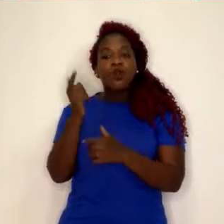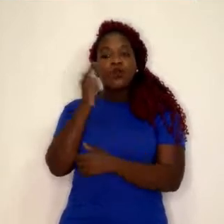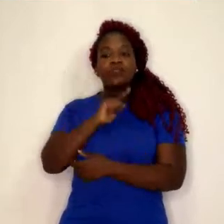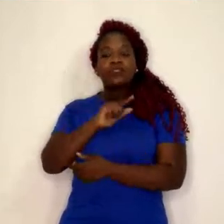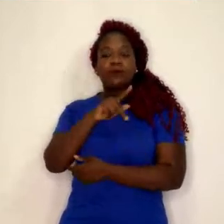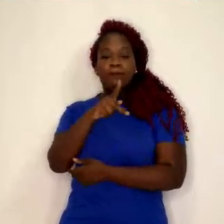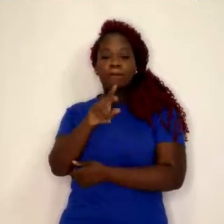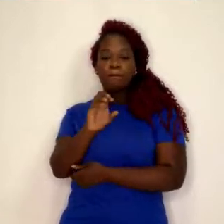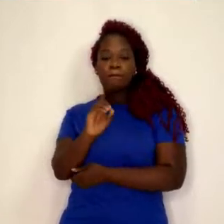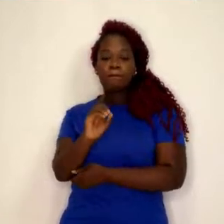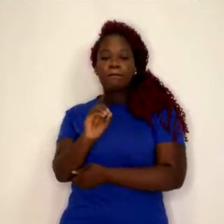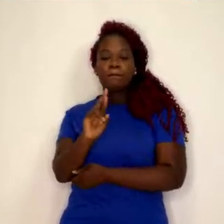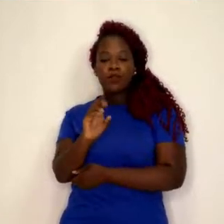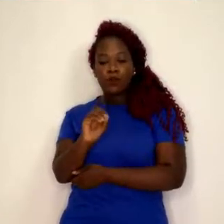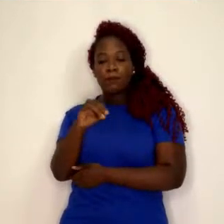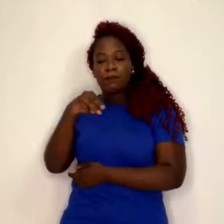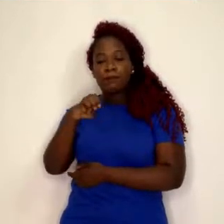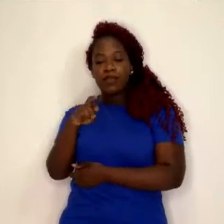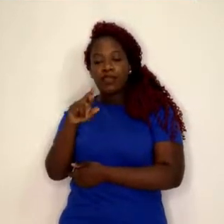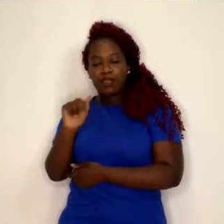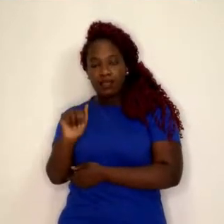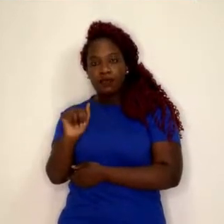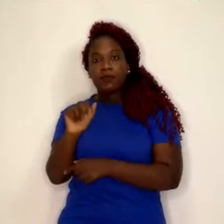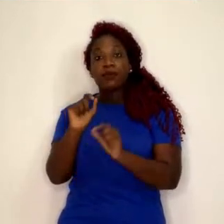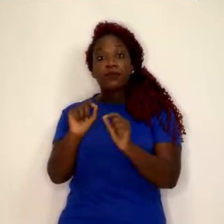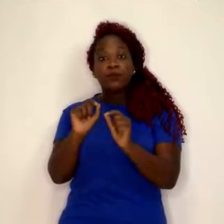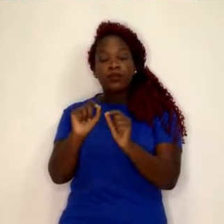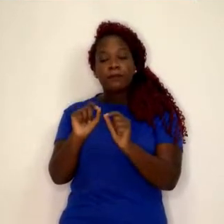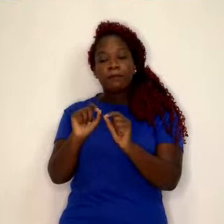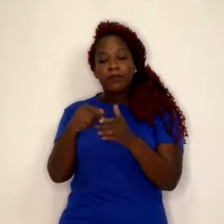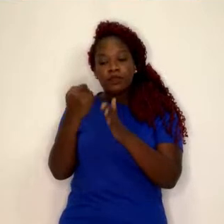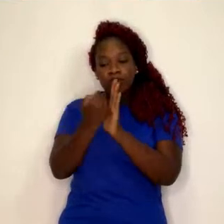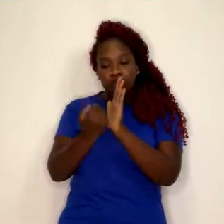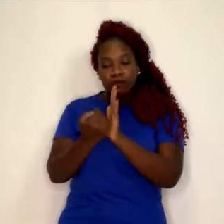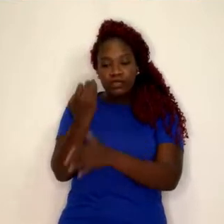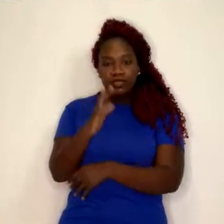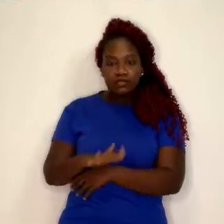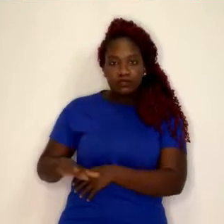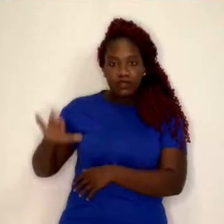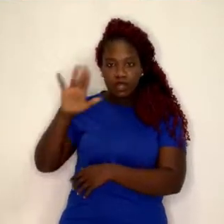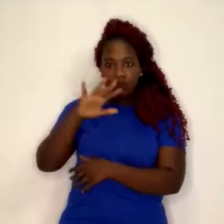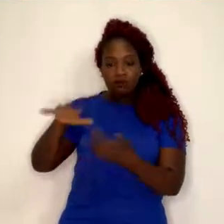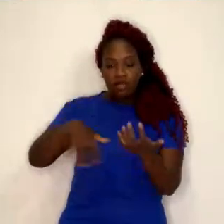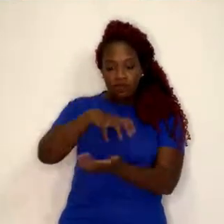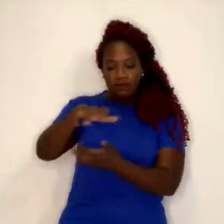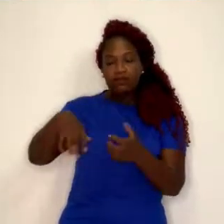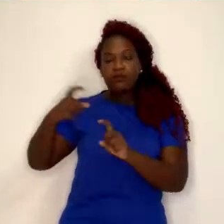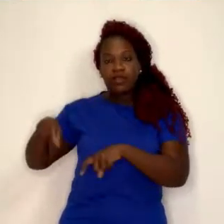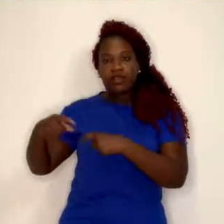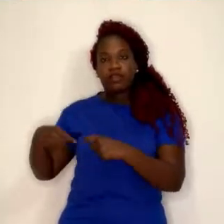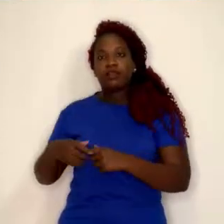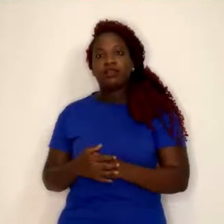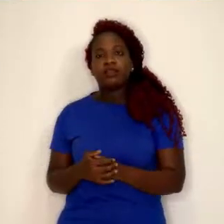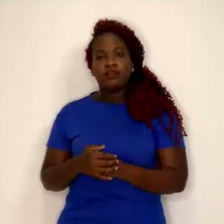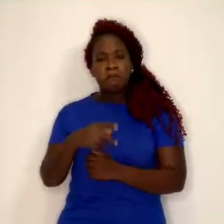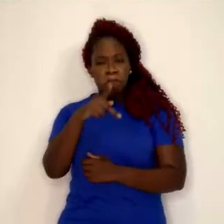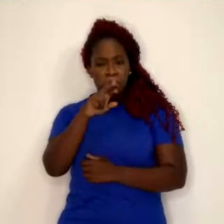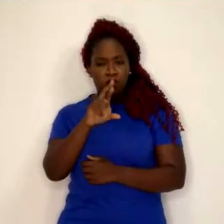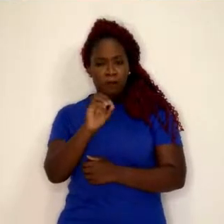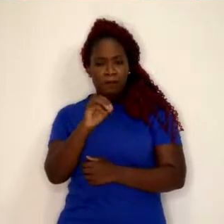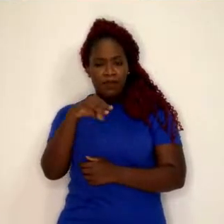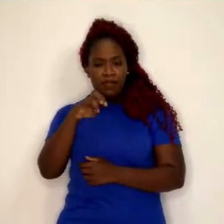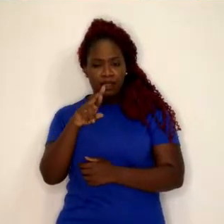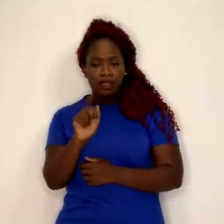mentioned, the PRONERA, the National Educational Program in Agrarian Reform, that